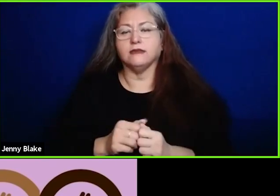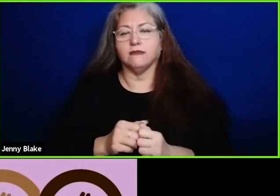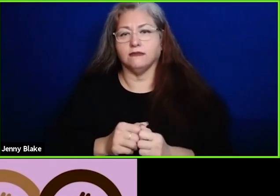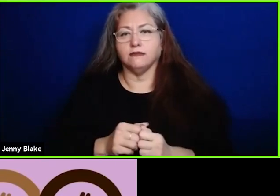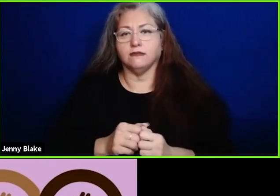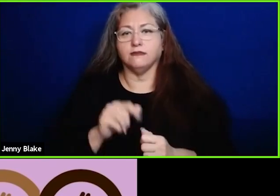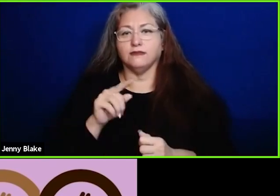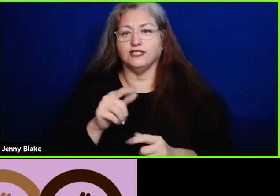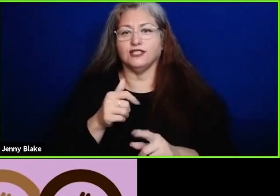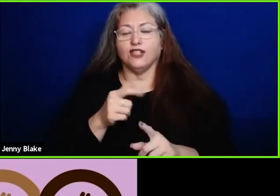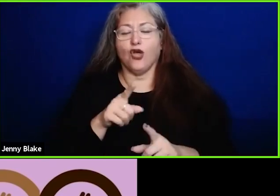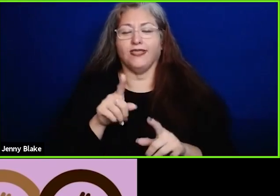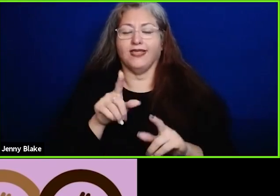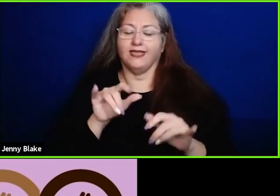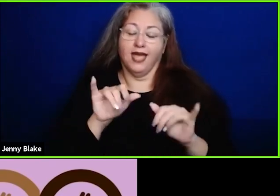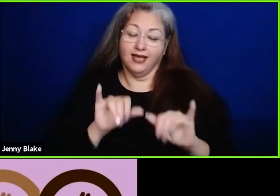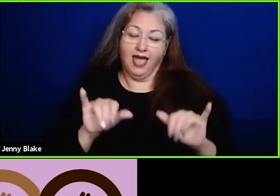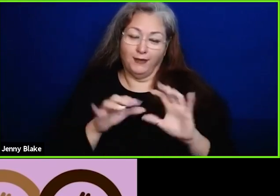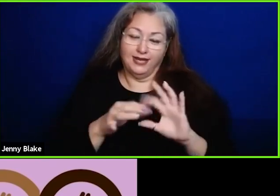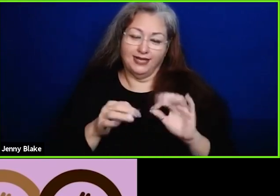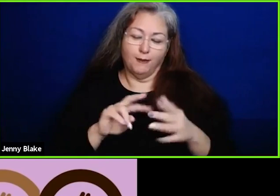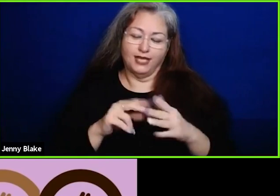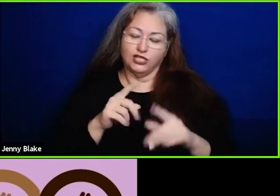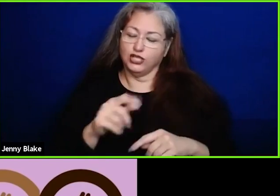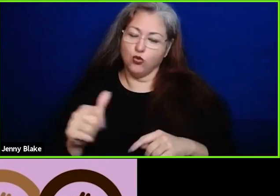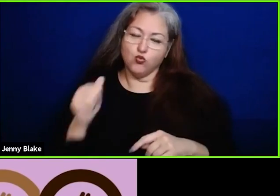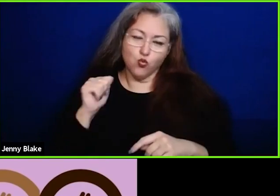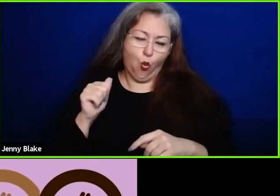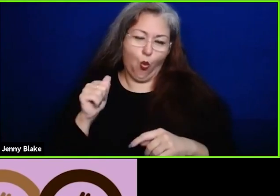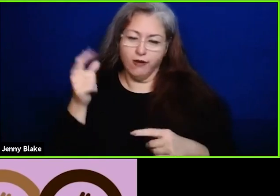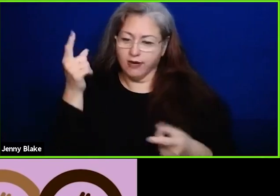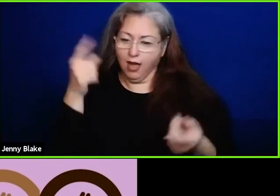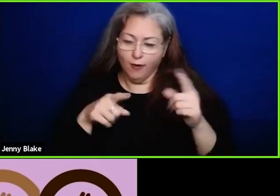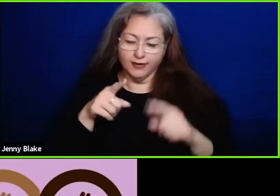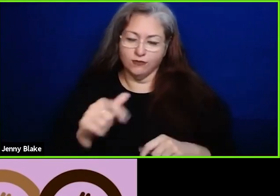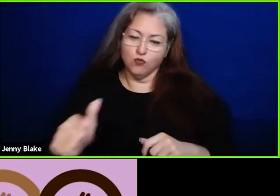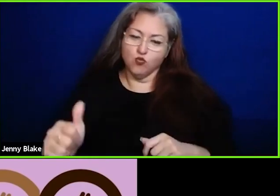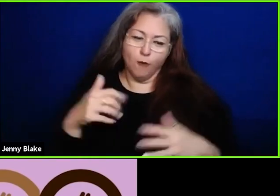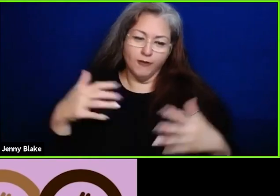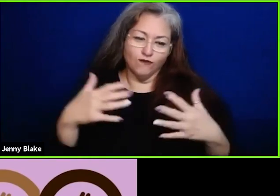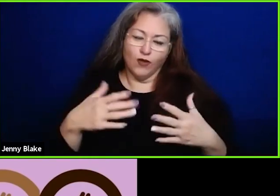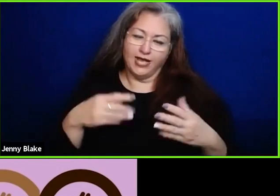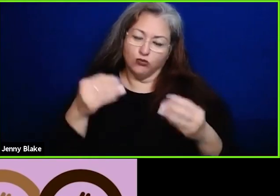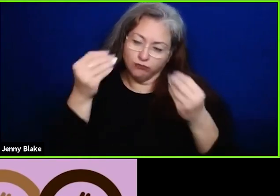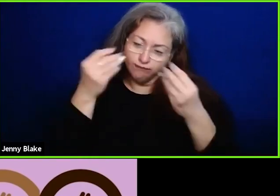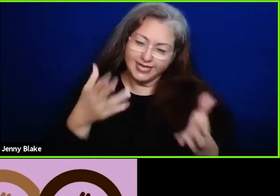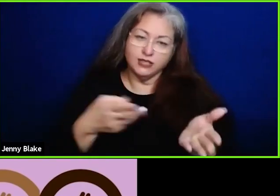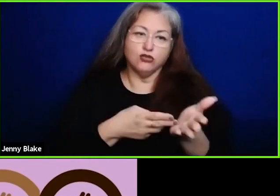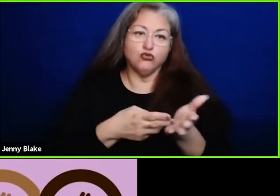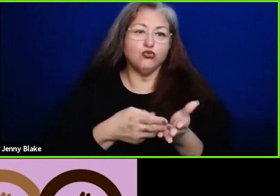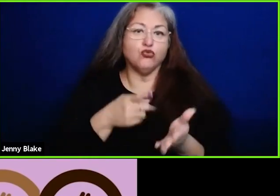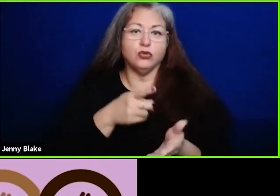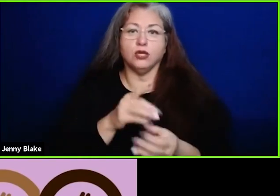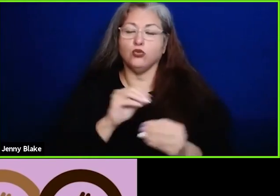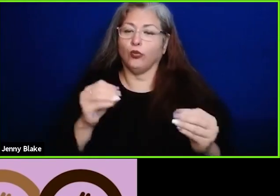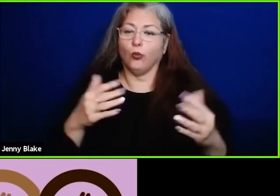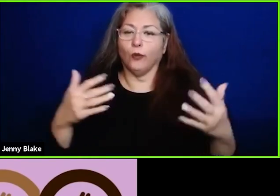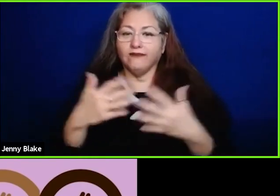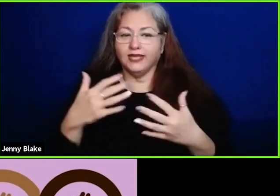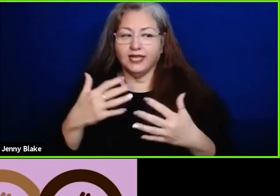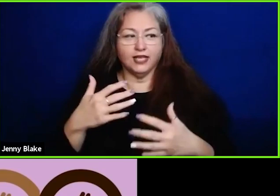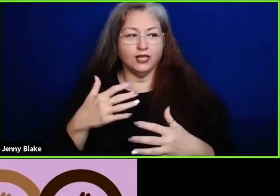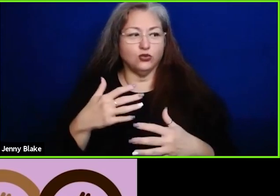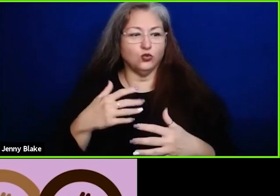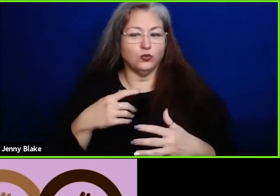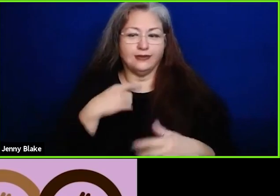the common theme is just uncompromising, no fear of speaking the truth, no fear of speaking the